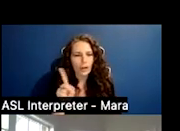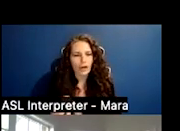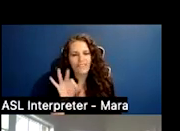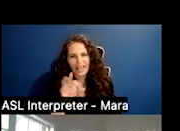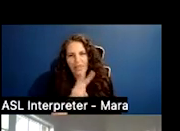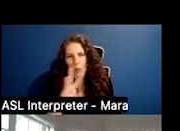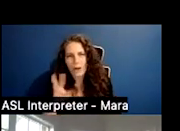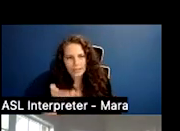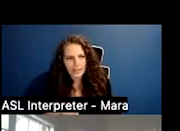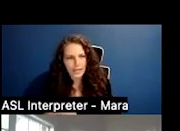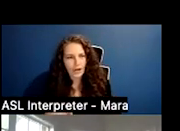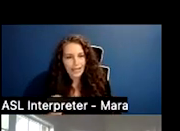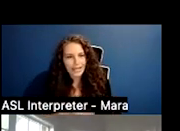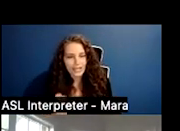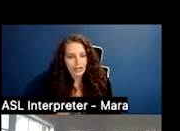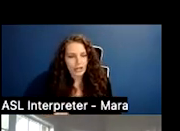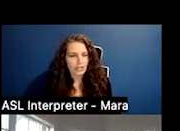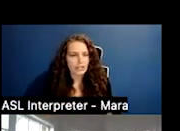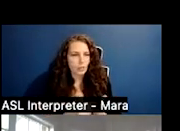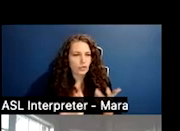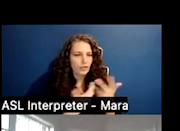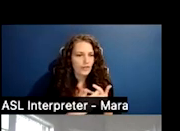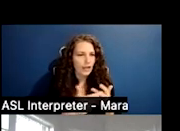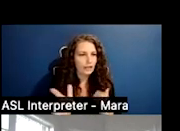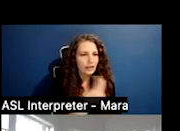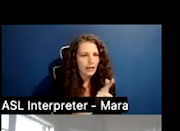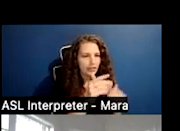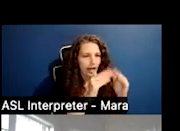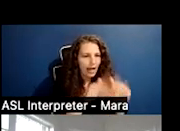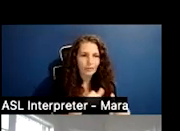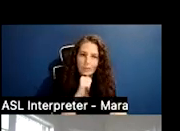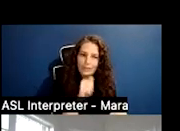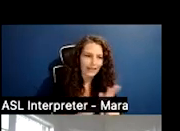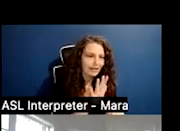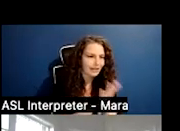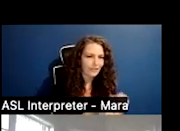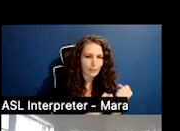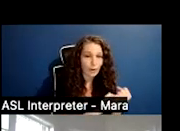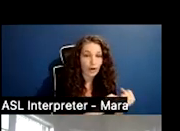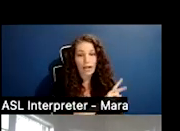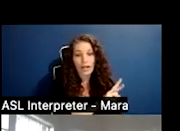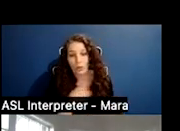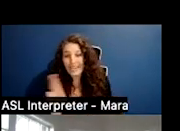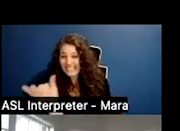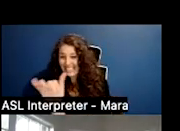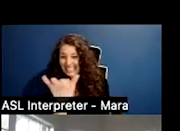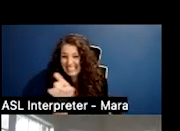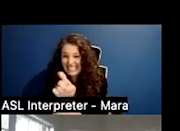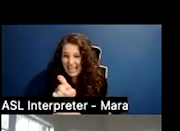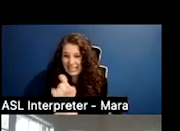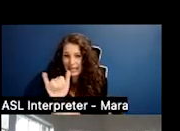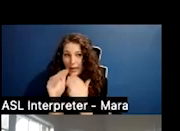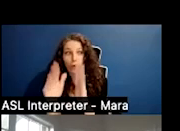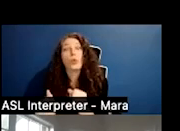This is the retrofit. This is the Napa earthquake. On the left, a house that was not retrofitted. On the right, a virtually identical house that was retrofitted.